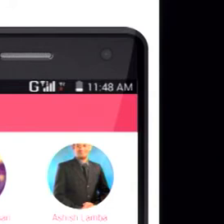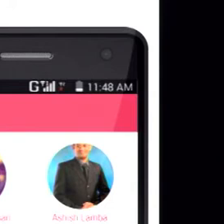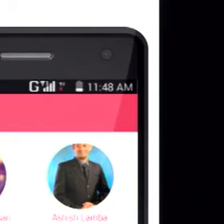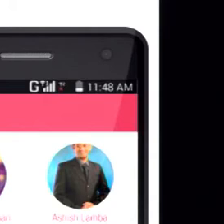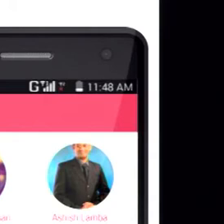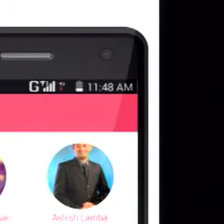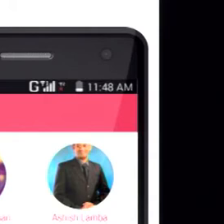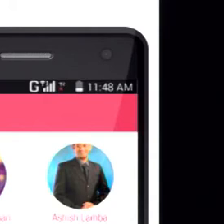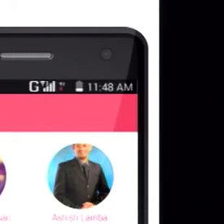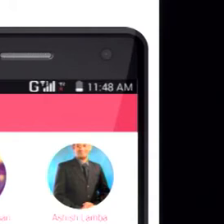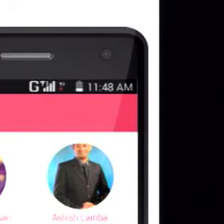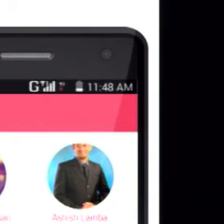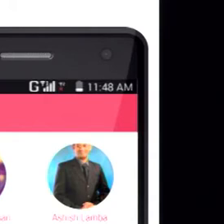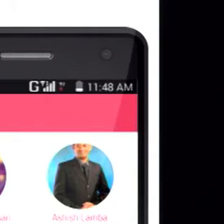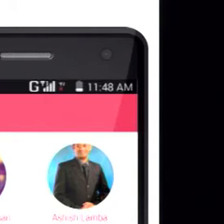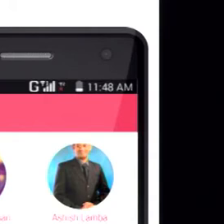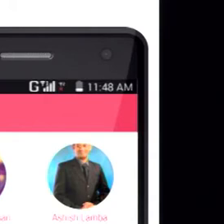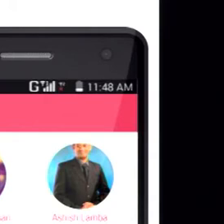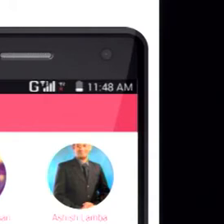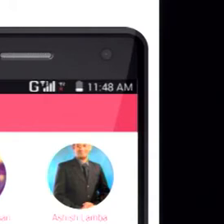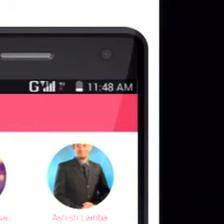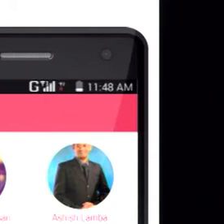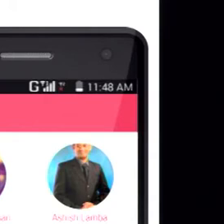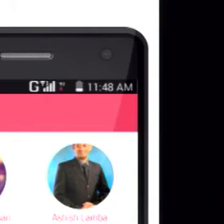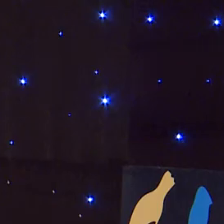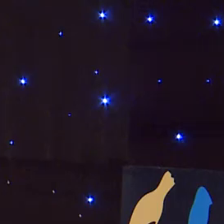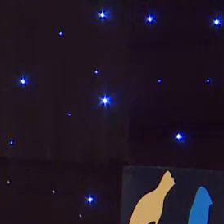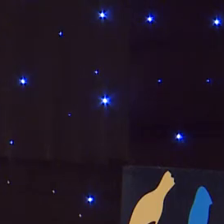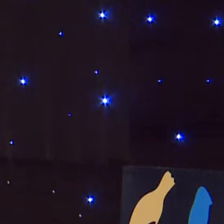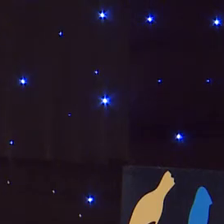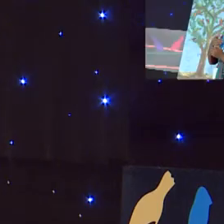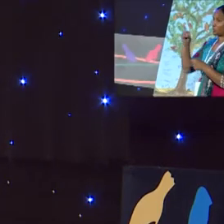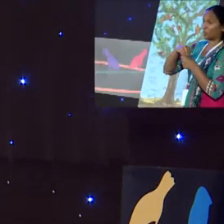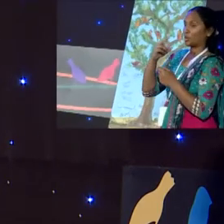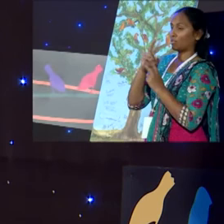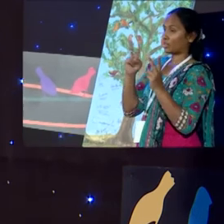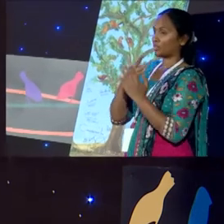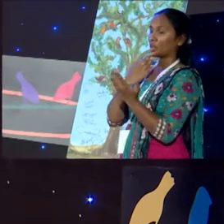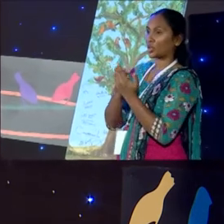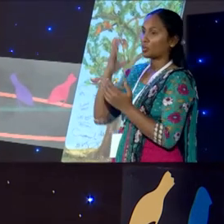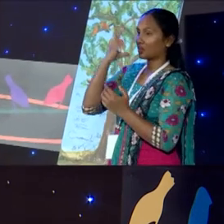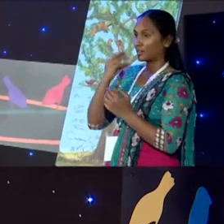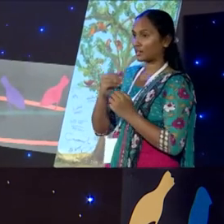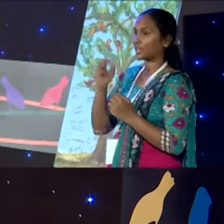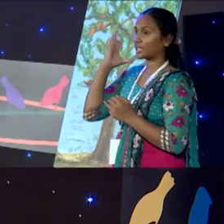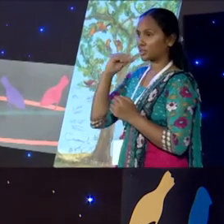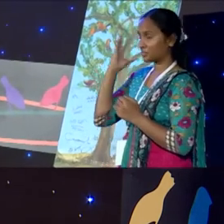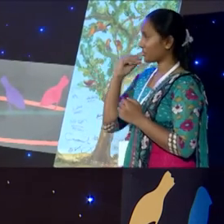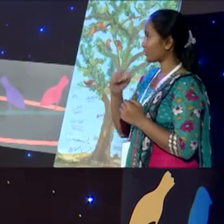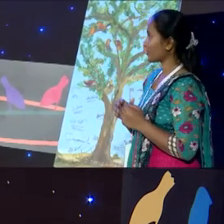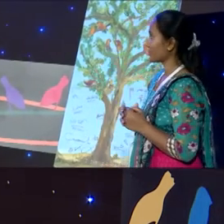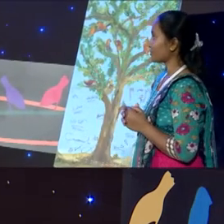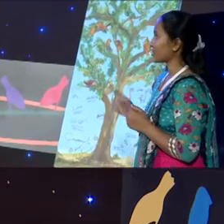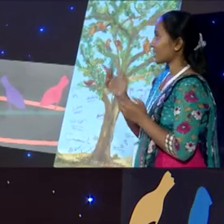in US, and she went and met. And she's like, oh, I had an amazing experience. And he was hearing impaired, but that made a date so much more memorable. I had to